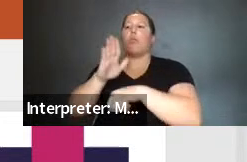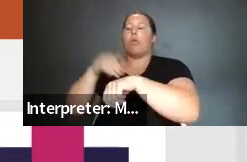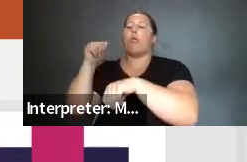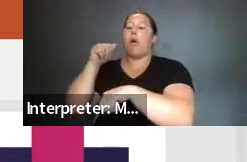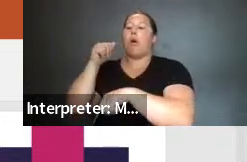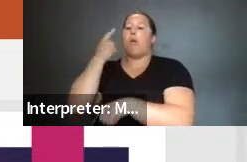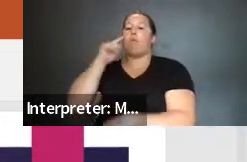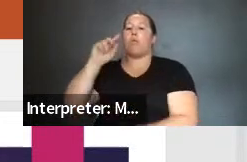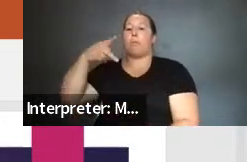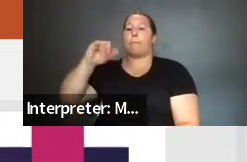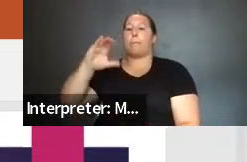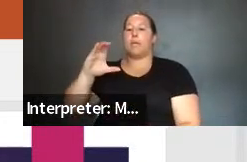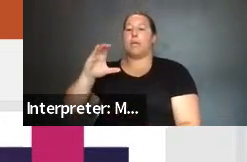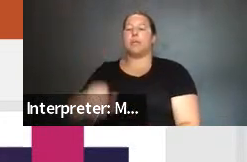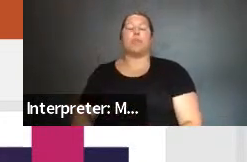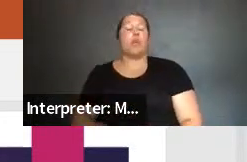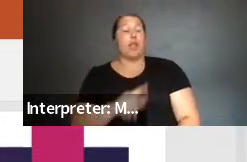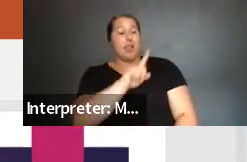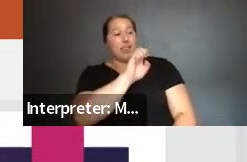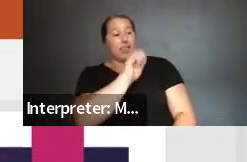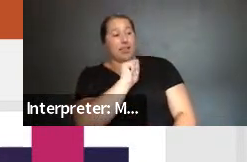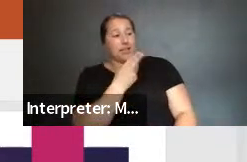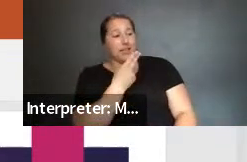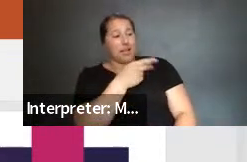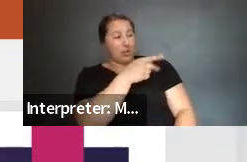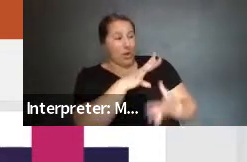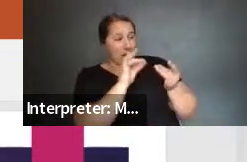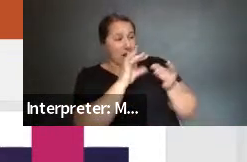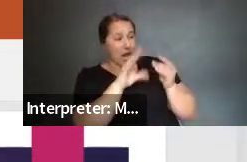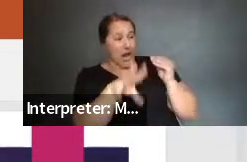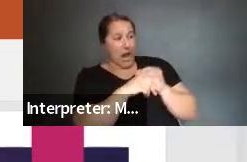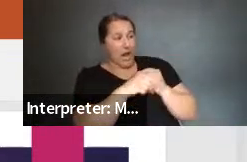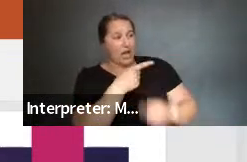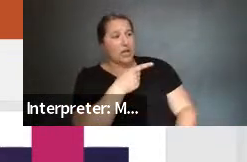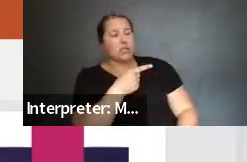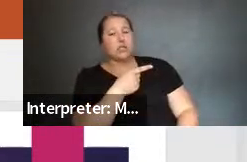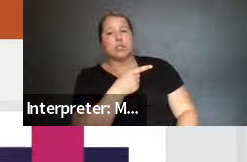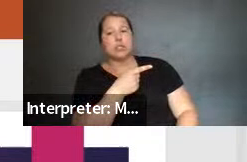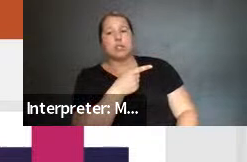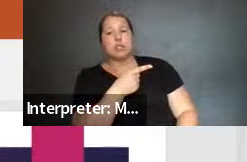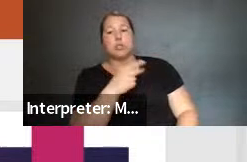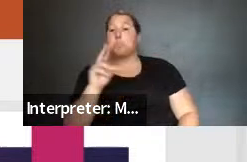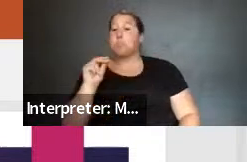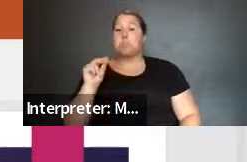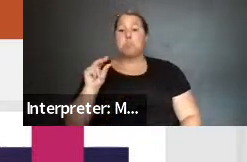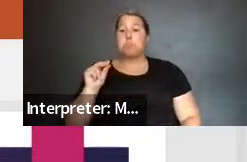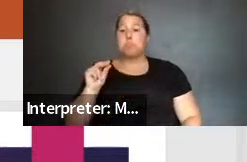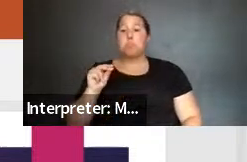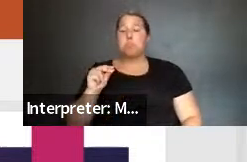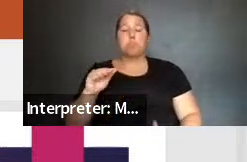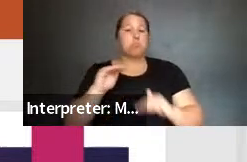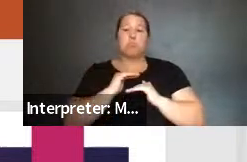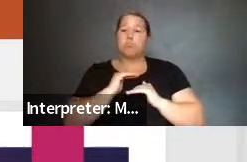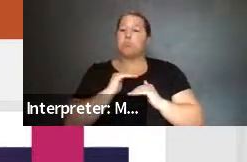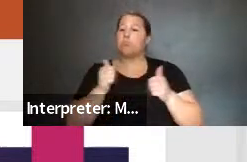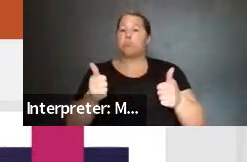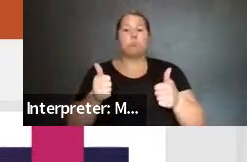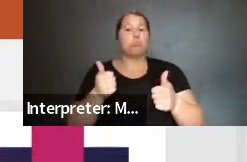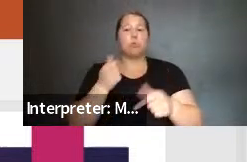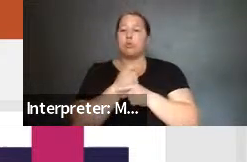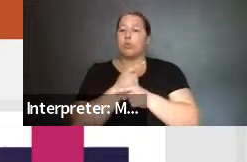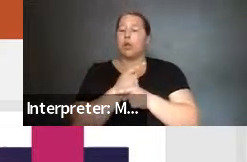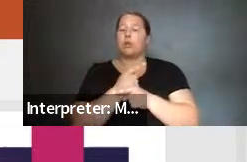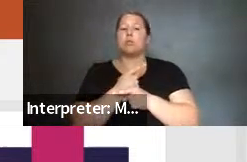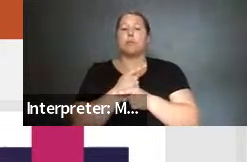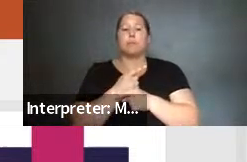to come. But Aaliyah, anything else you want to add to that specific question? No, that is correct, Dr. Green. It is